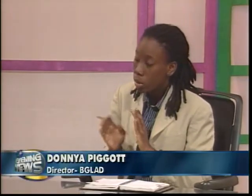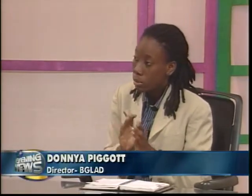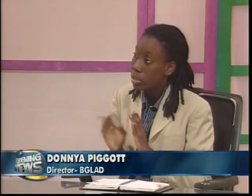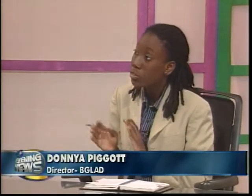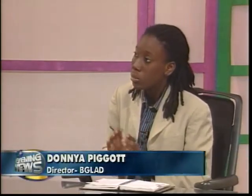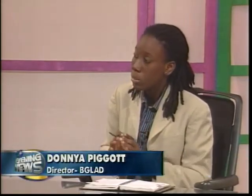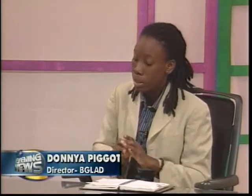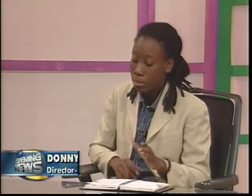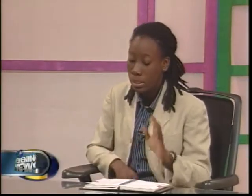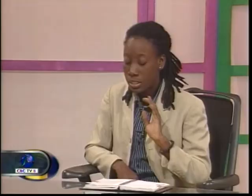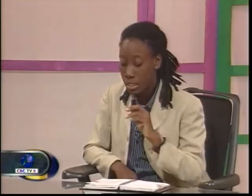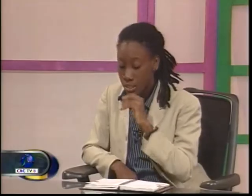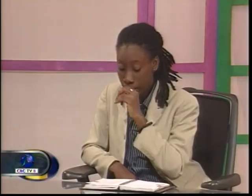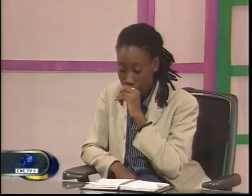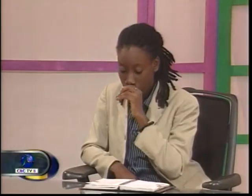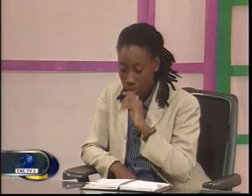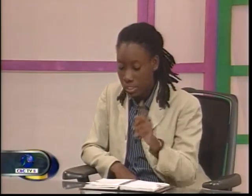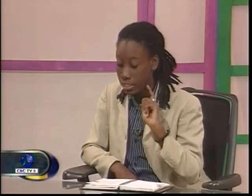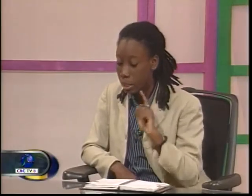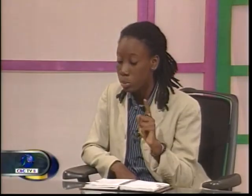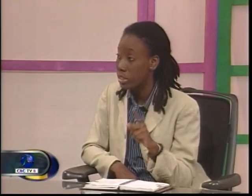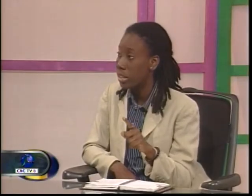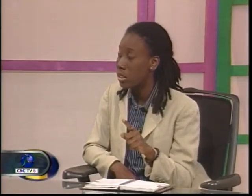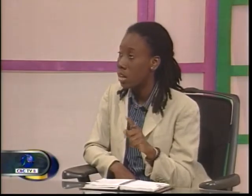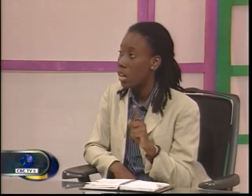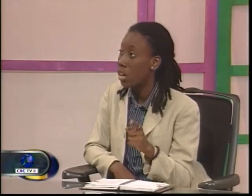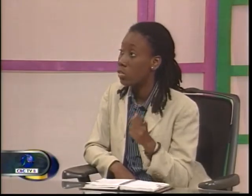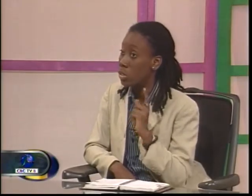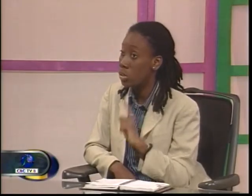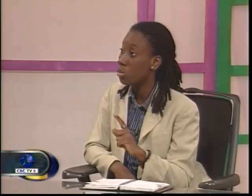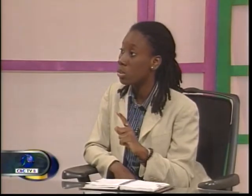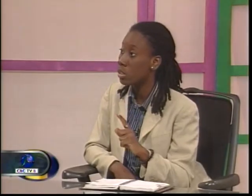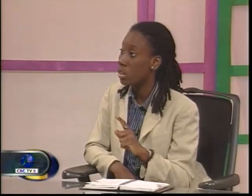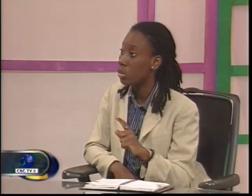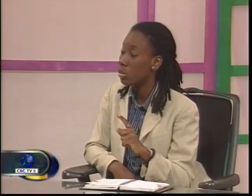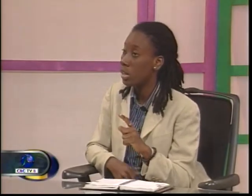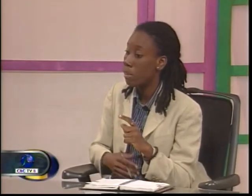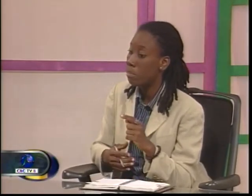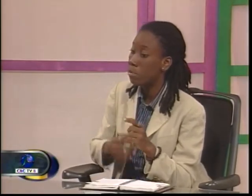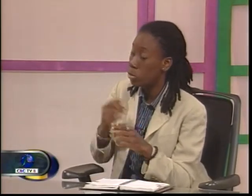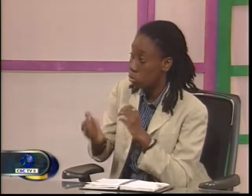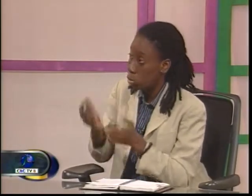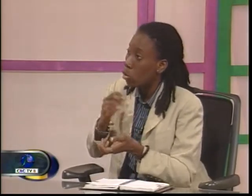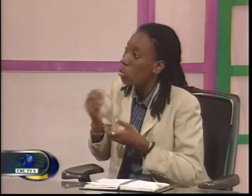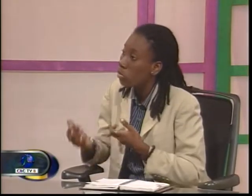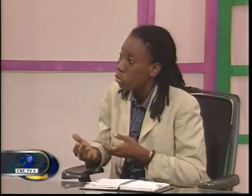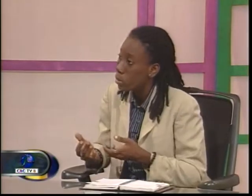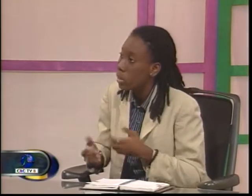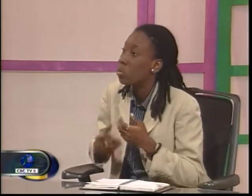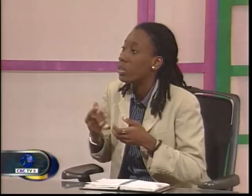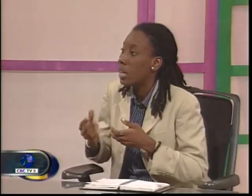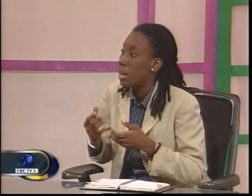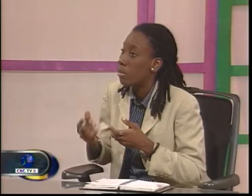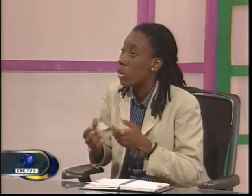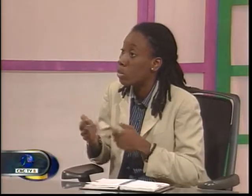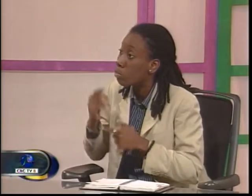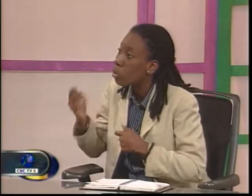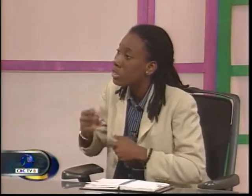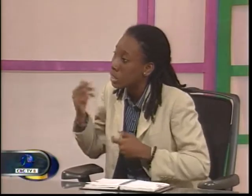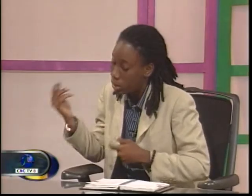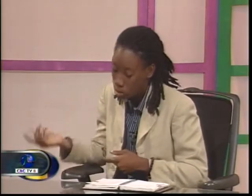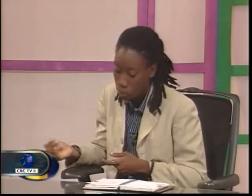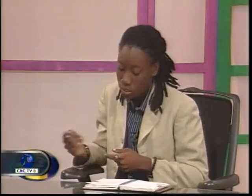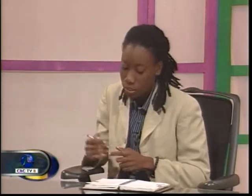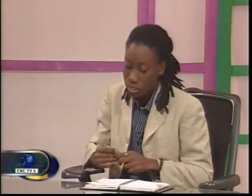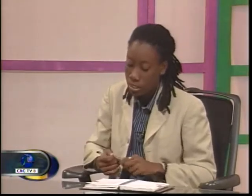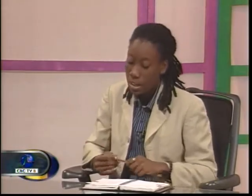so different from in Barbados, and it said that 68% of the youth, due to homophobia, are prone to